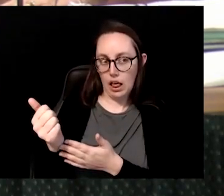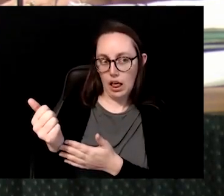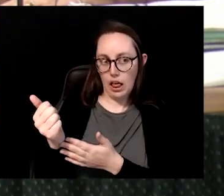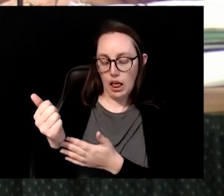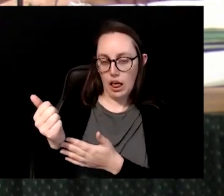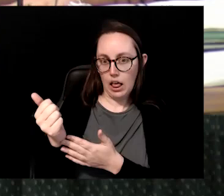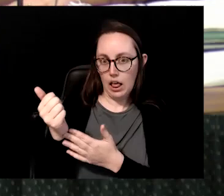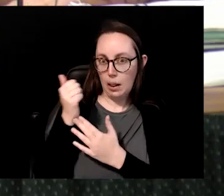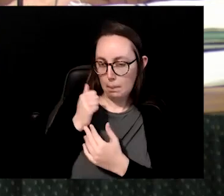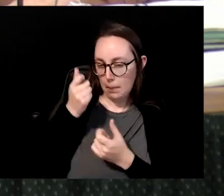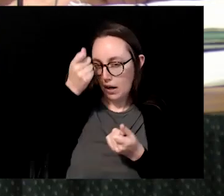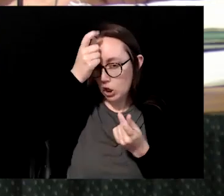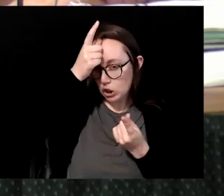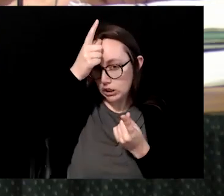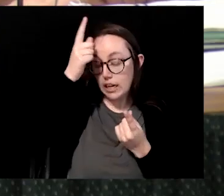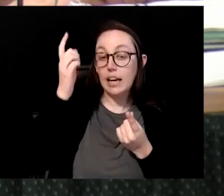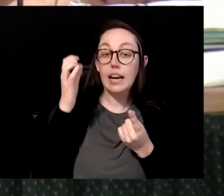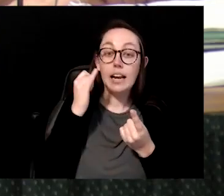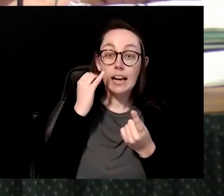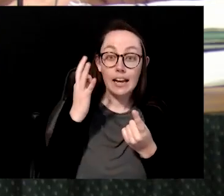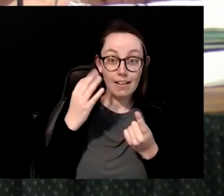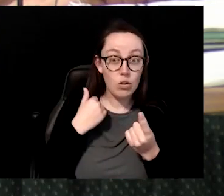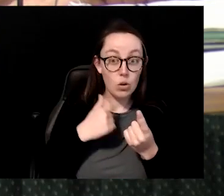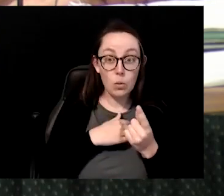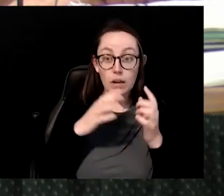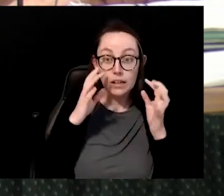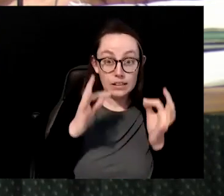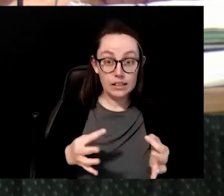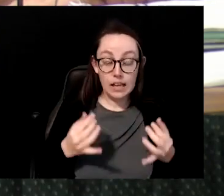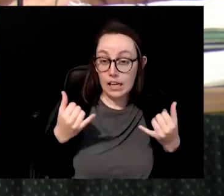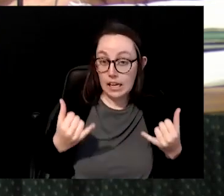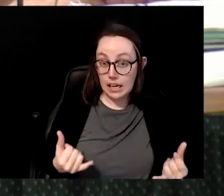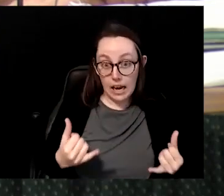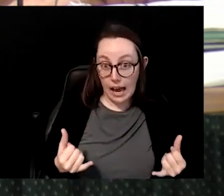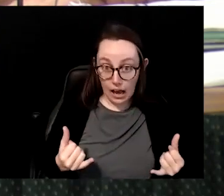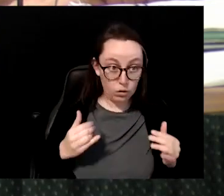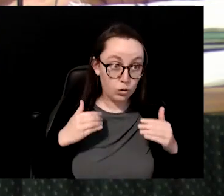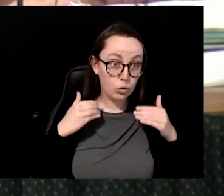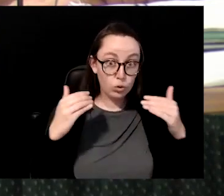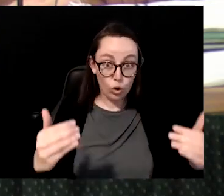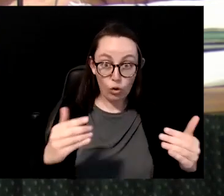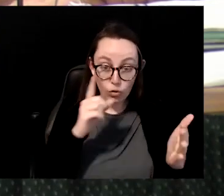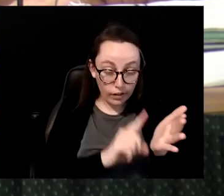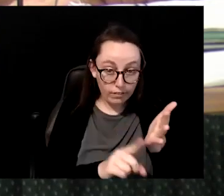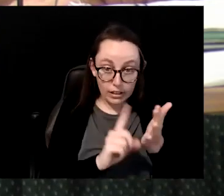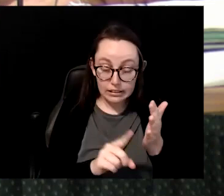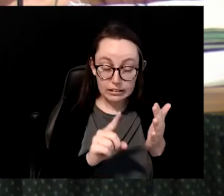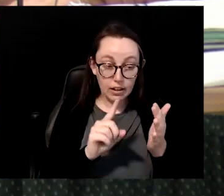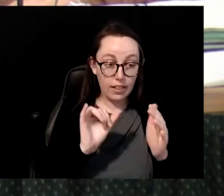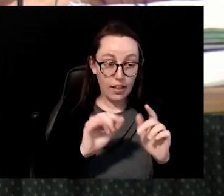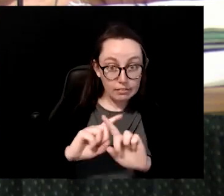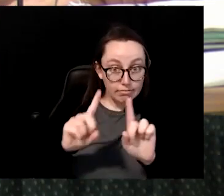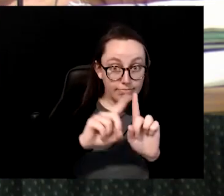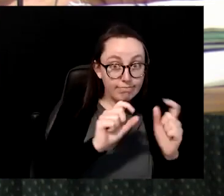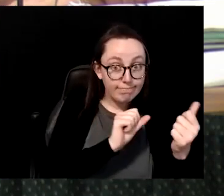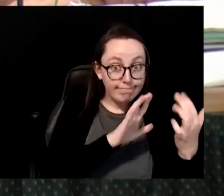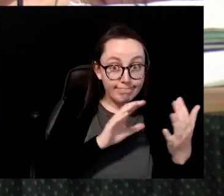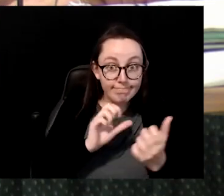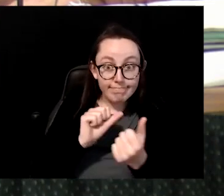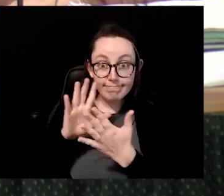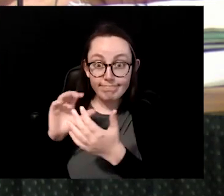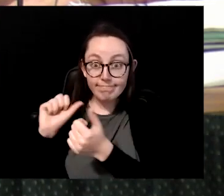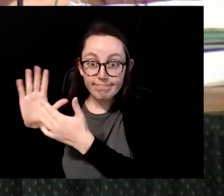a decision on uh Fire EMS Service delivery approach tonight what is it are we